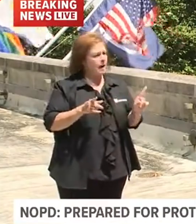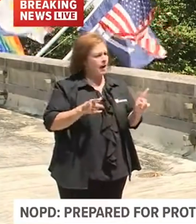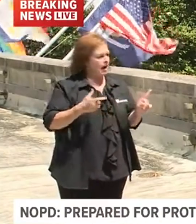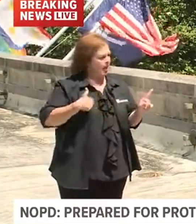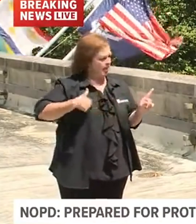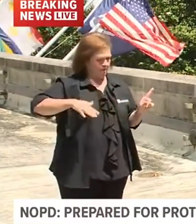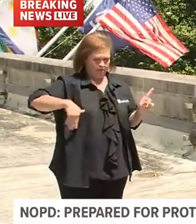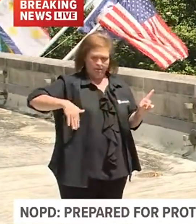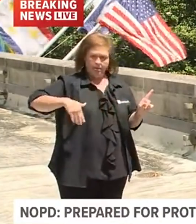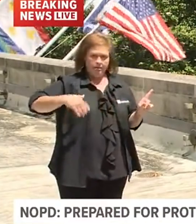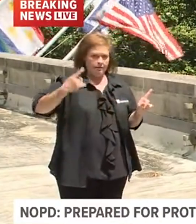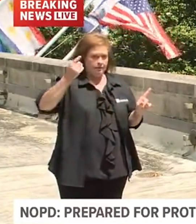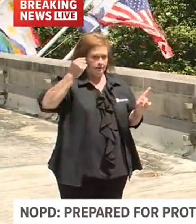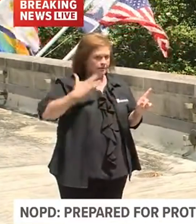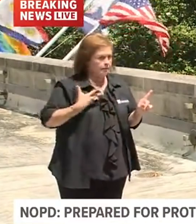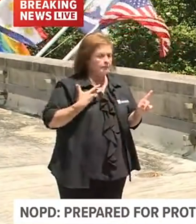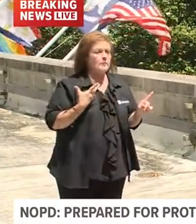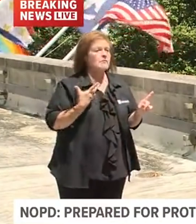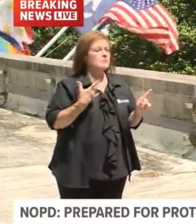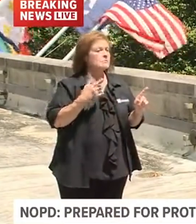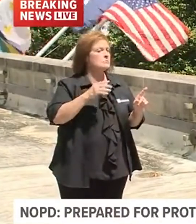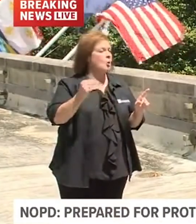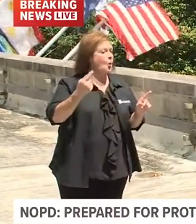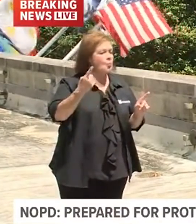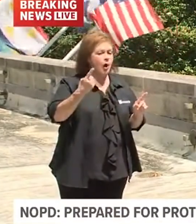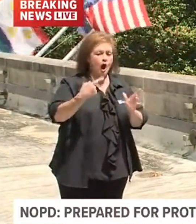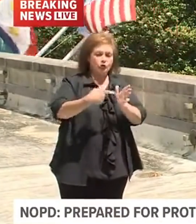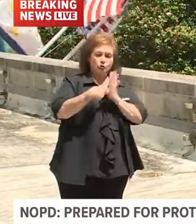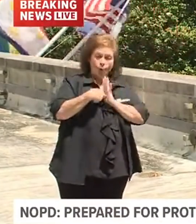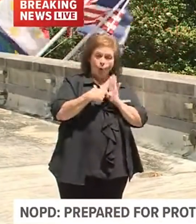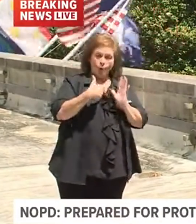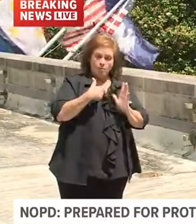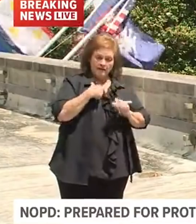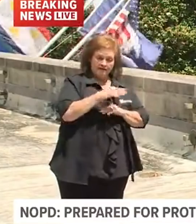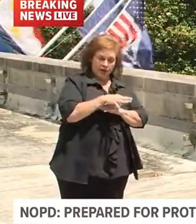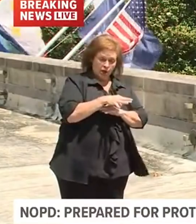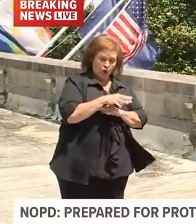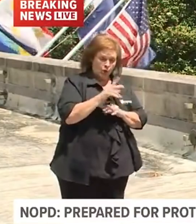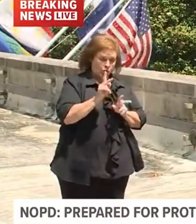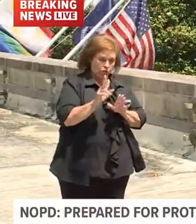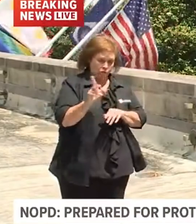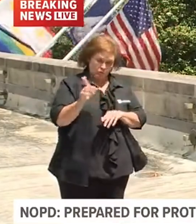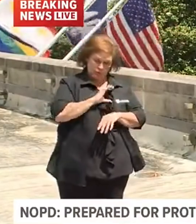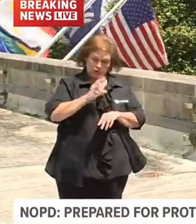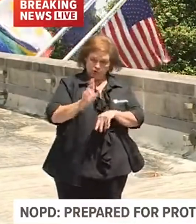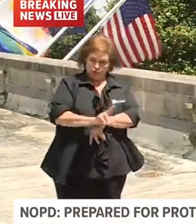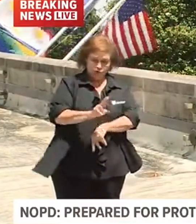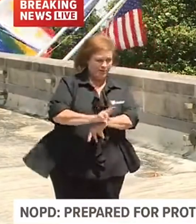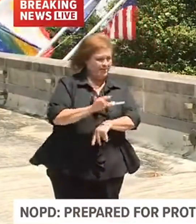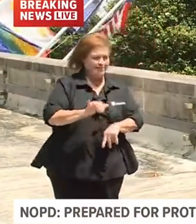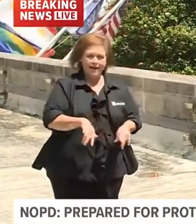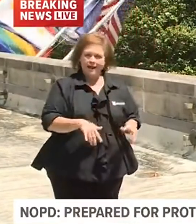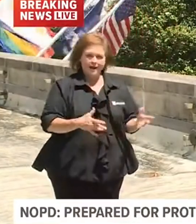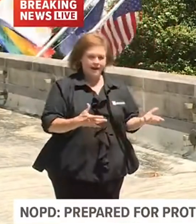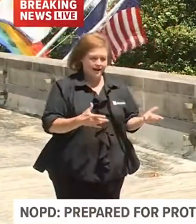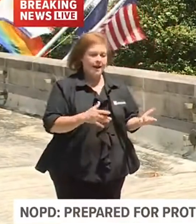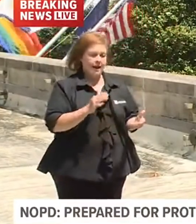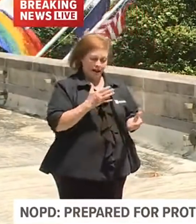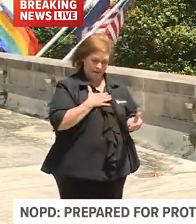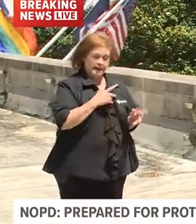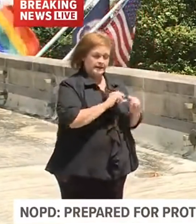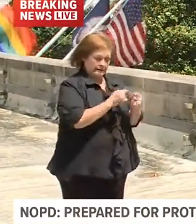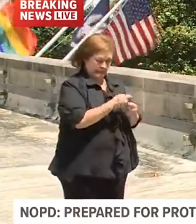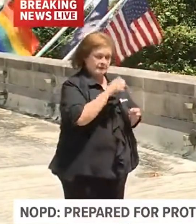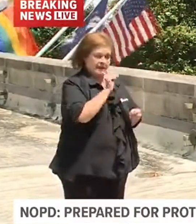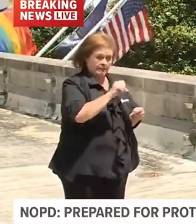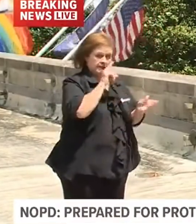I have received videos. I have received complaints about that. So my force investigation team is looking into that. And as I am given